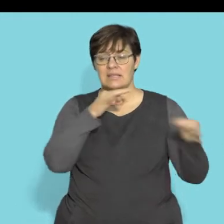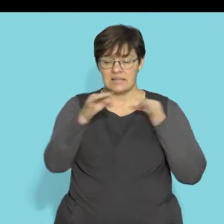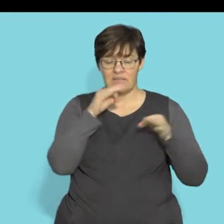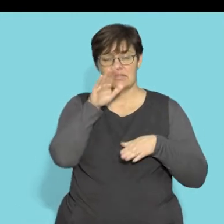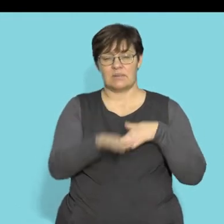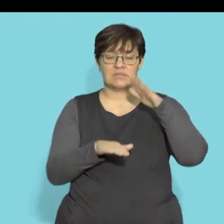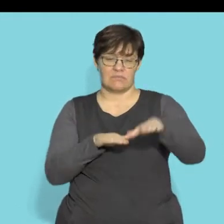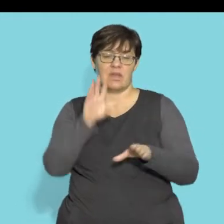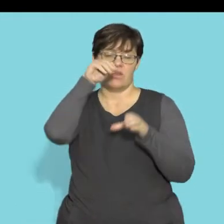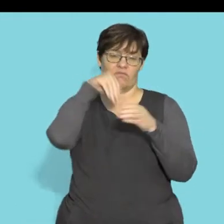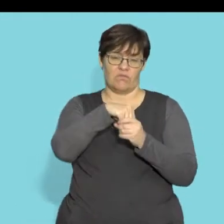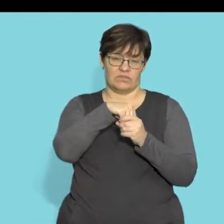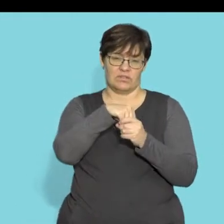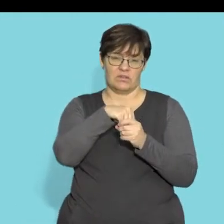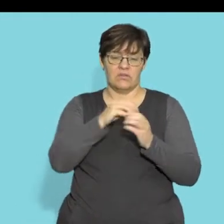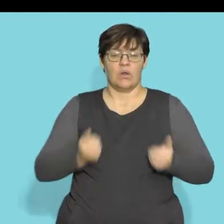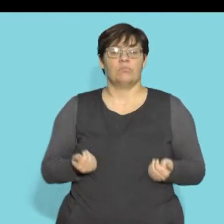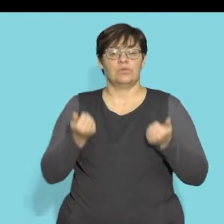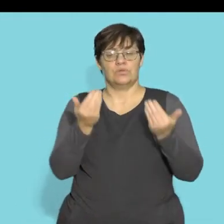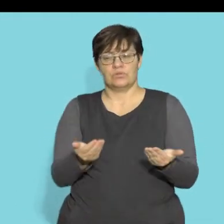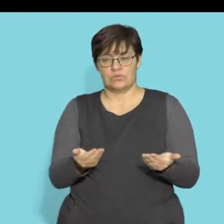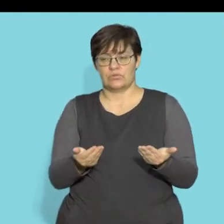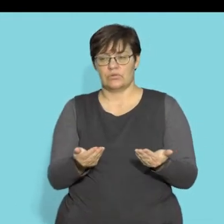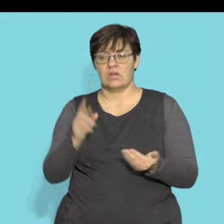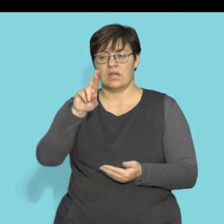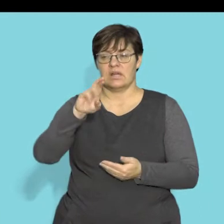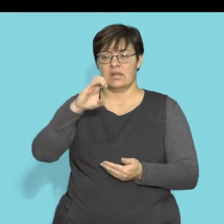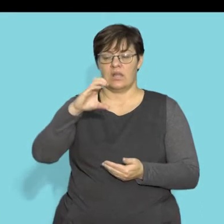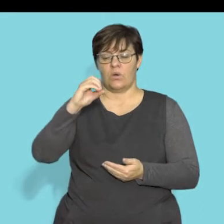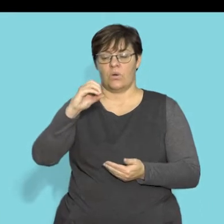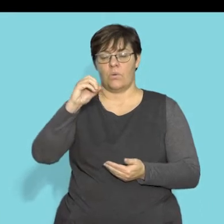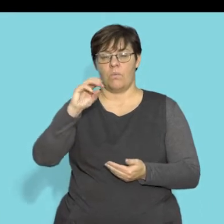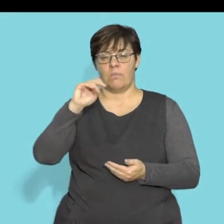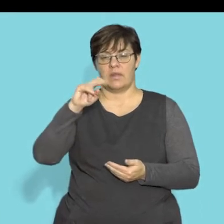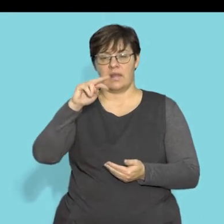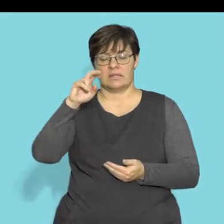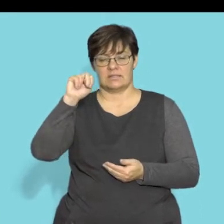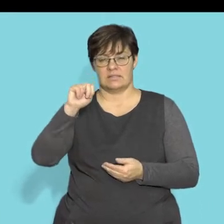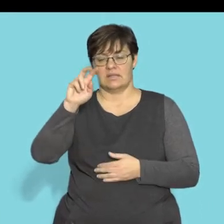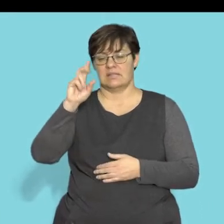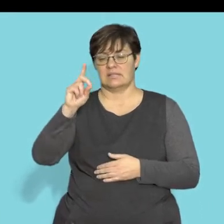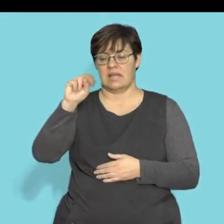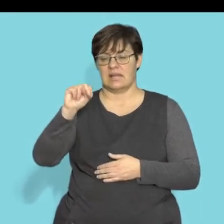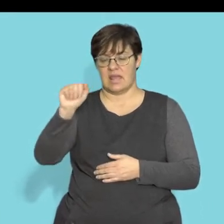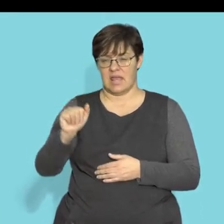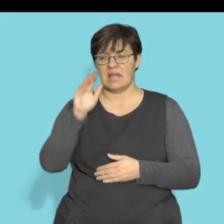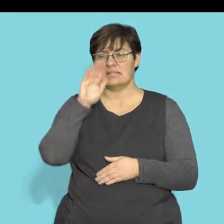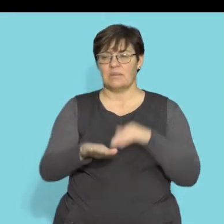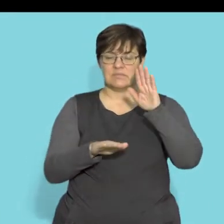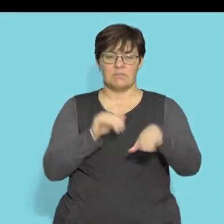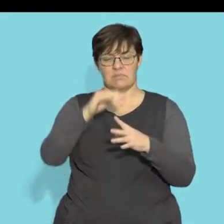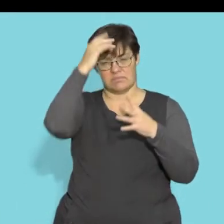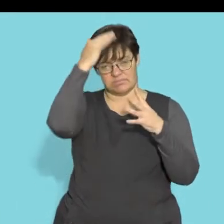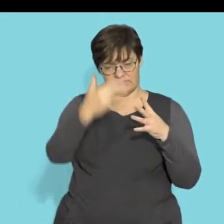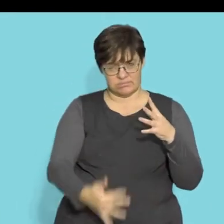describe the steps involved in producing a recombinant DNA. Guys, there are several steps involved in